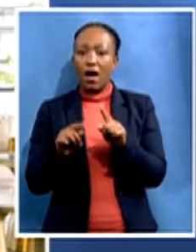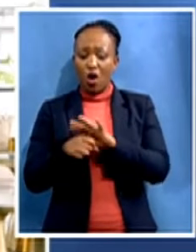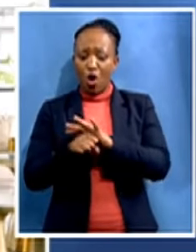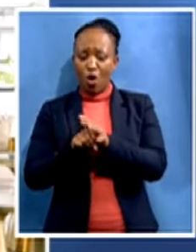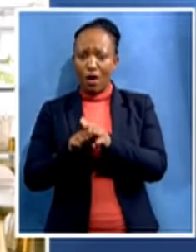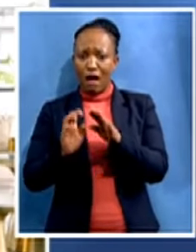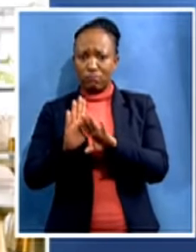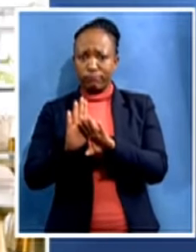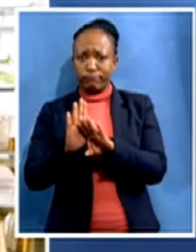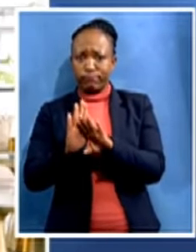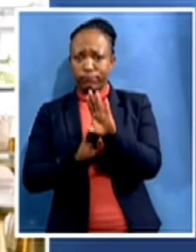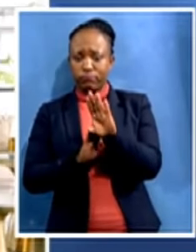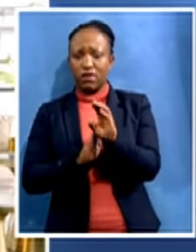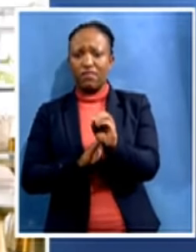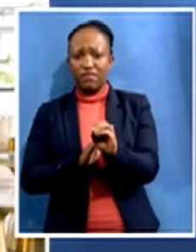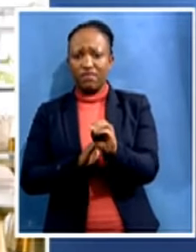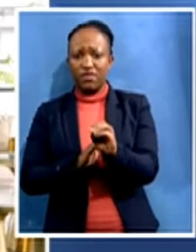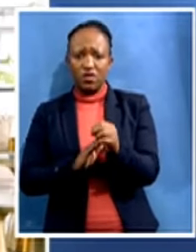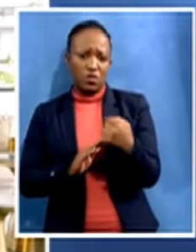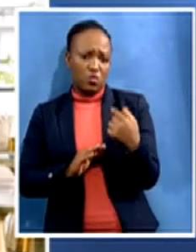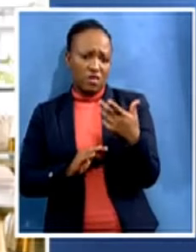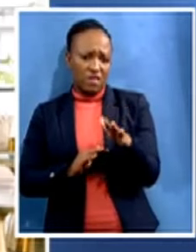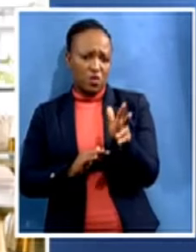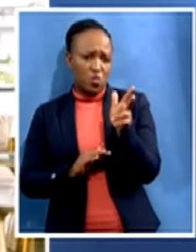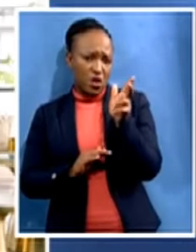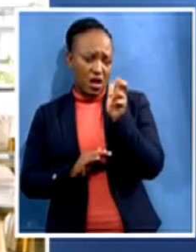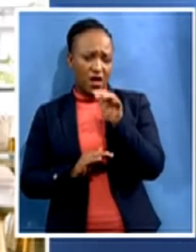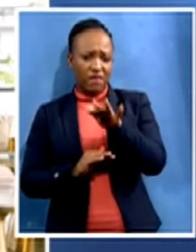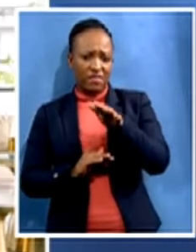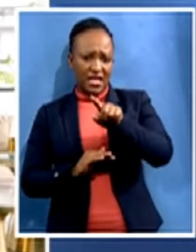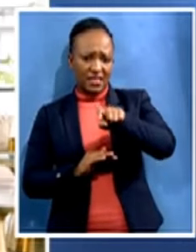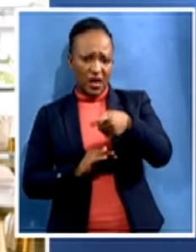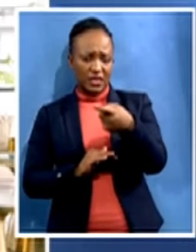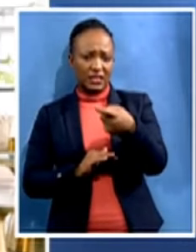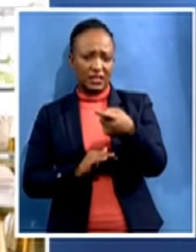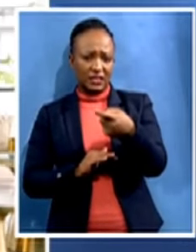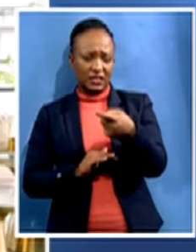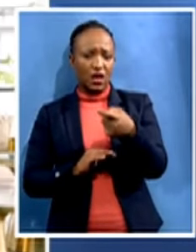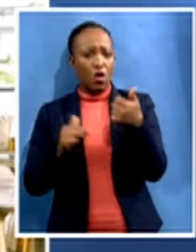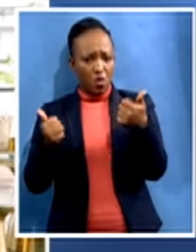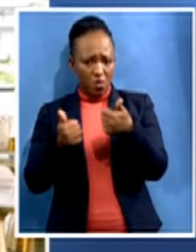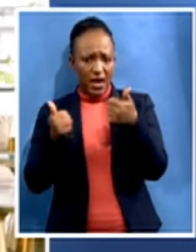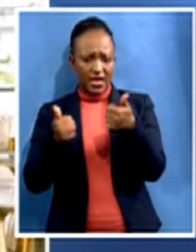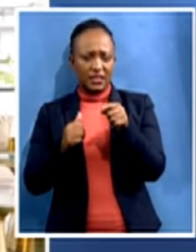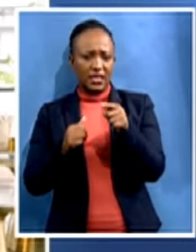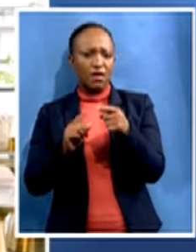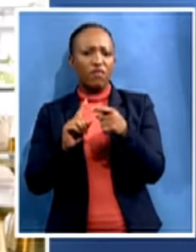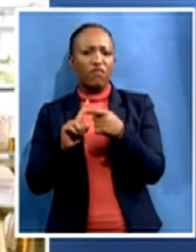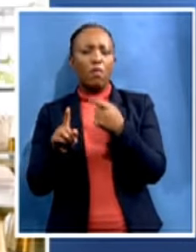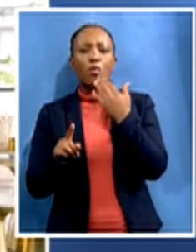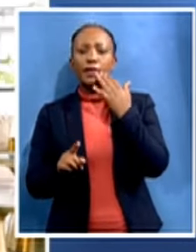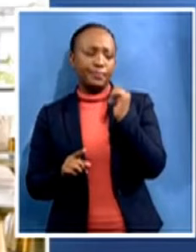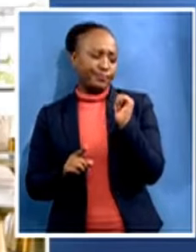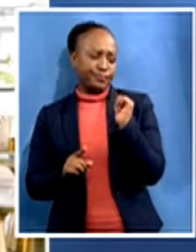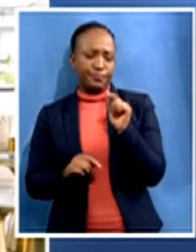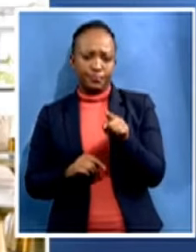about 15,000 active cases already, by yesterday. And other provinces like Northern